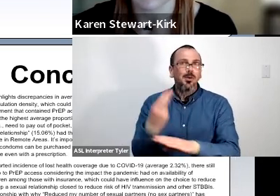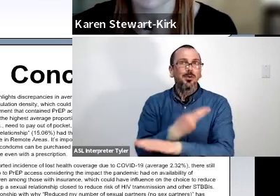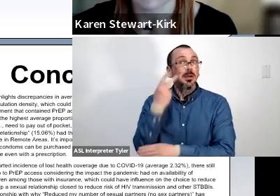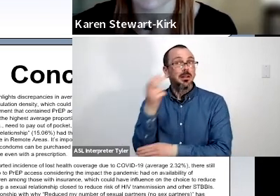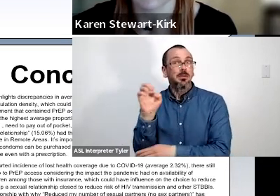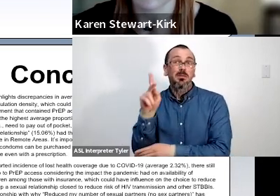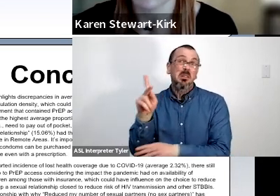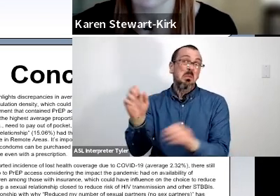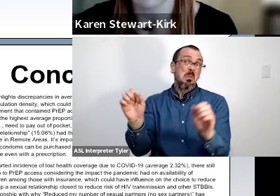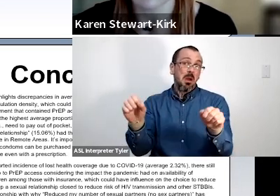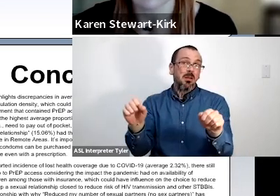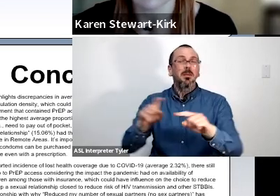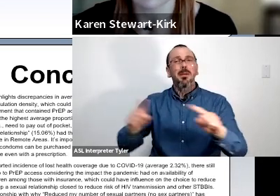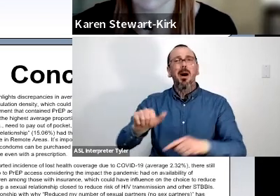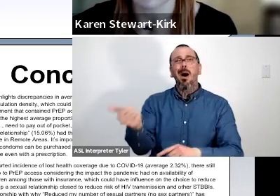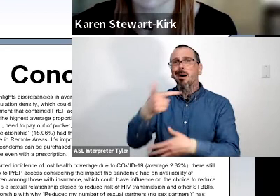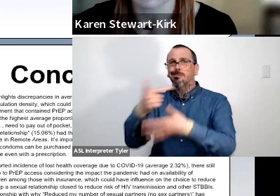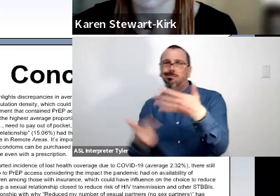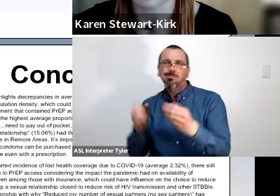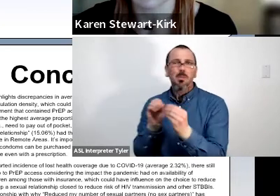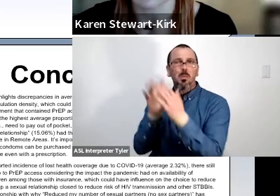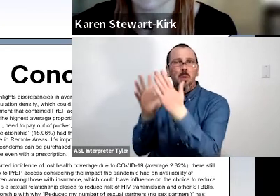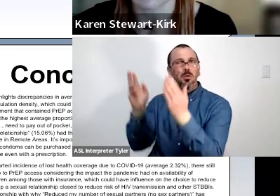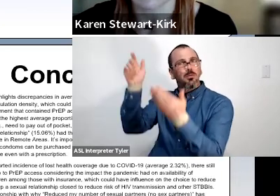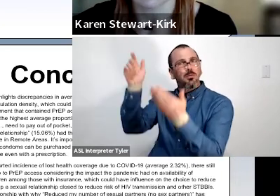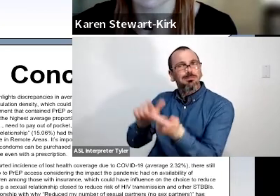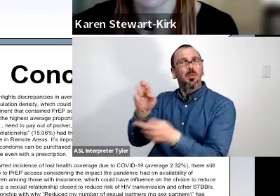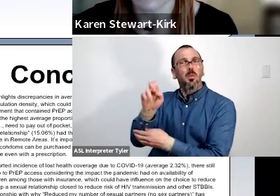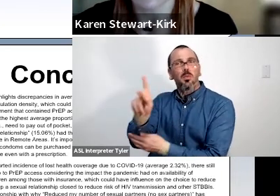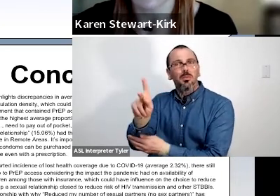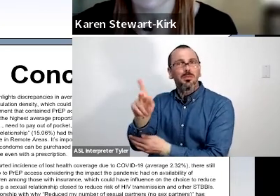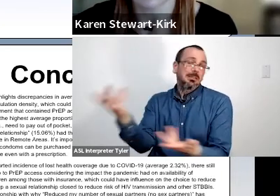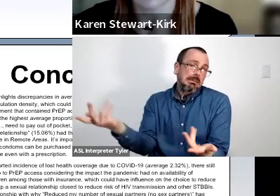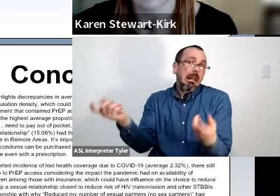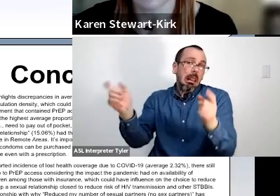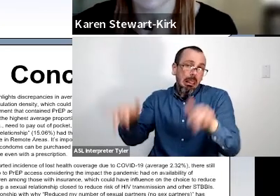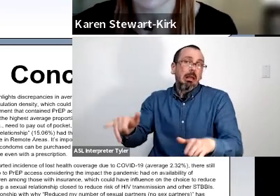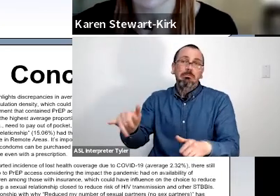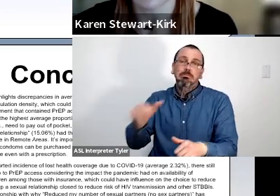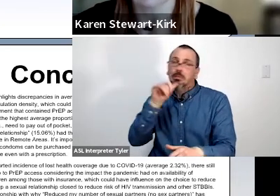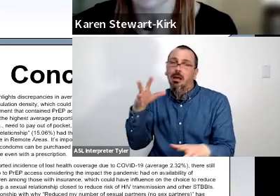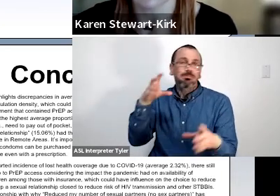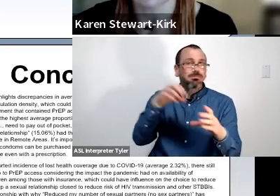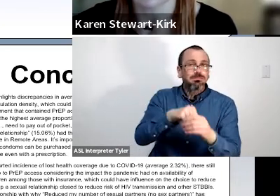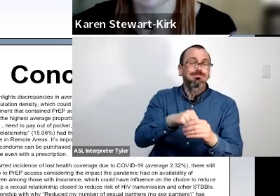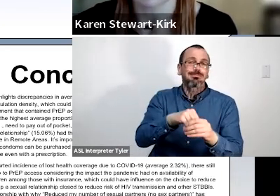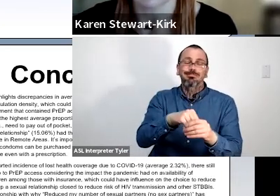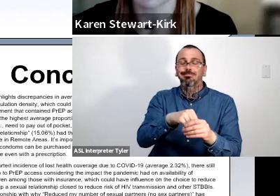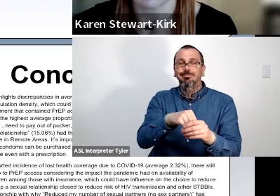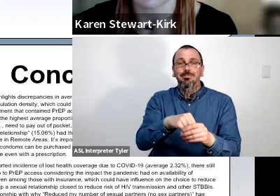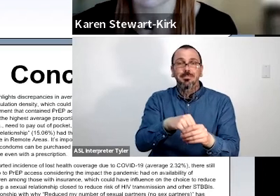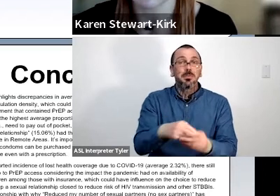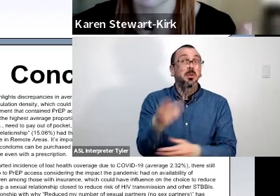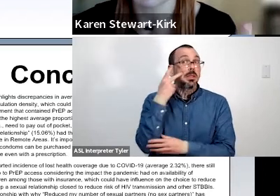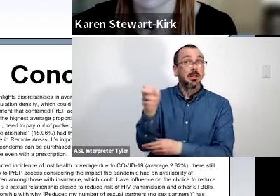number of sexual partners or only having sex with partners whose HIV status is known, are encouraged by practitioners, it is well documented that PrEP